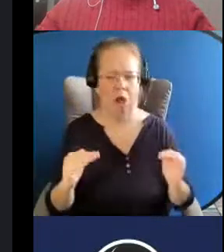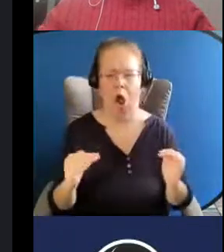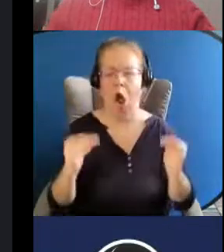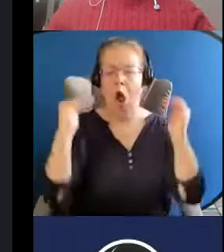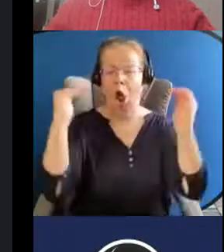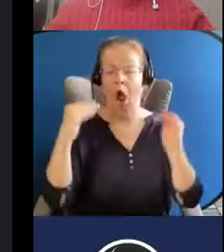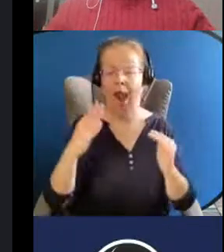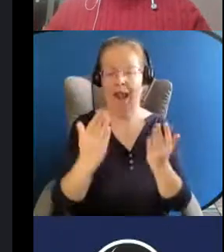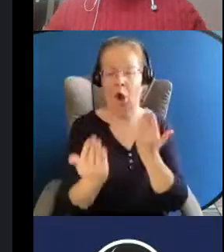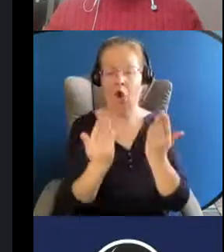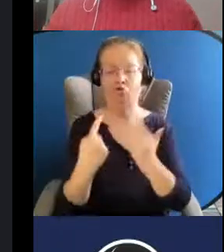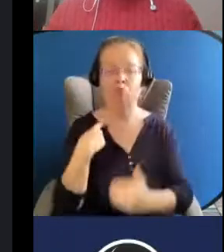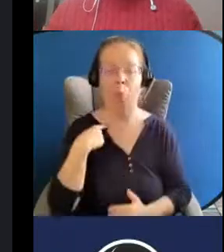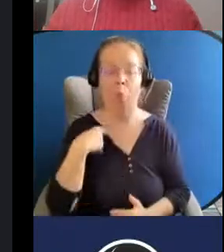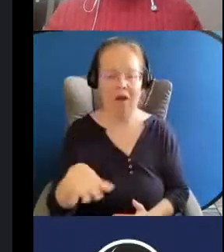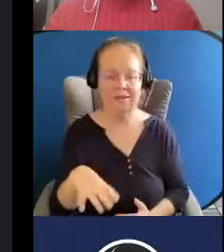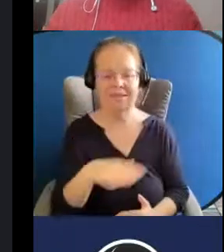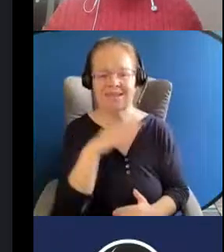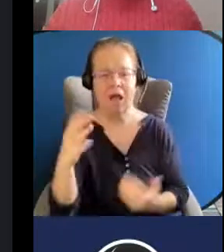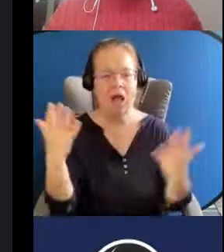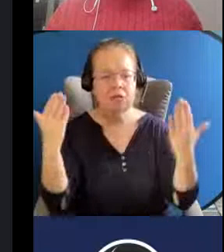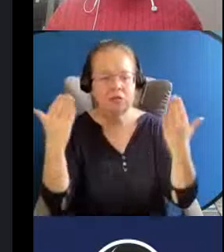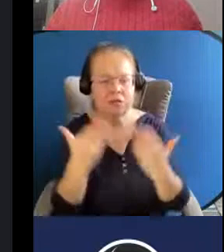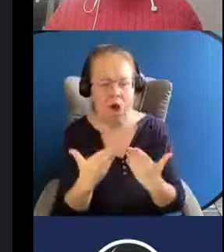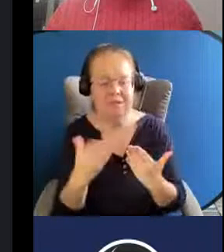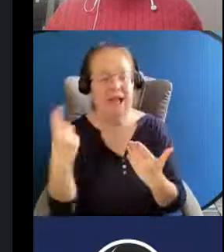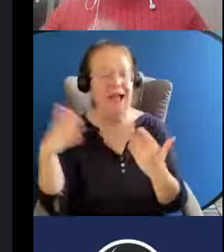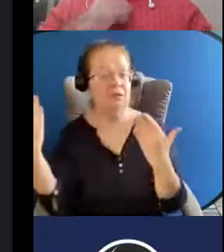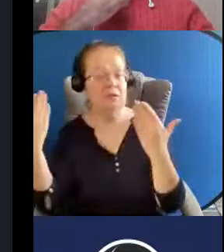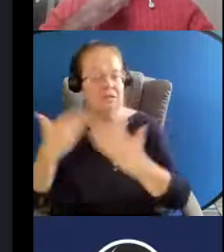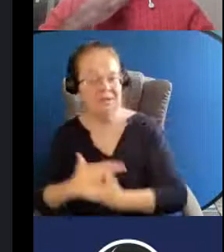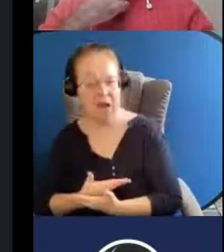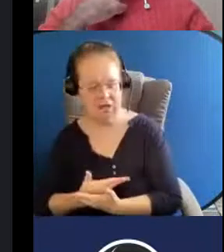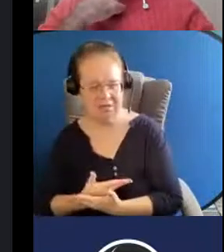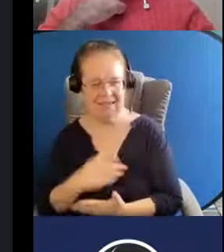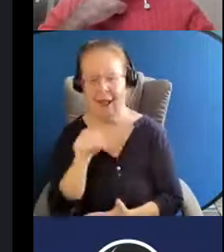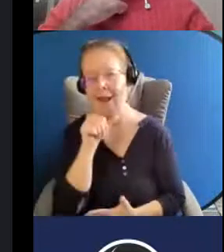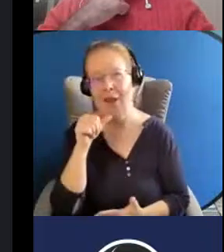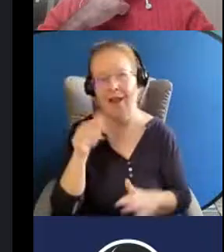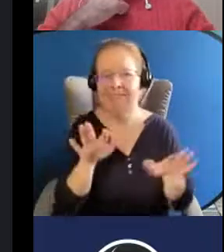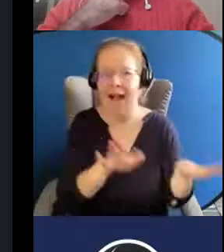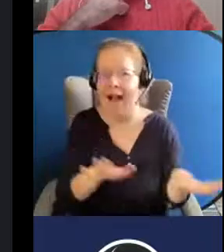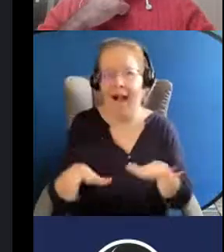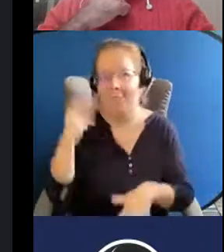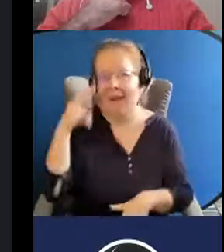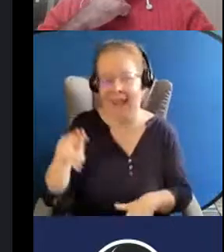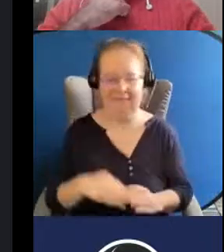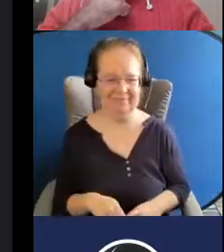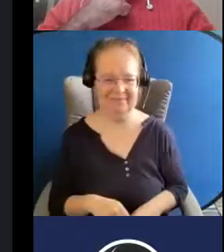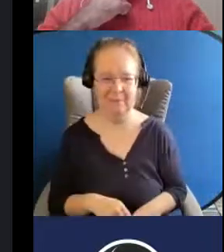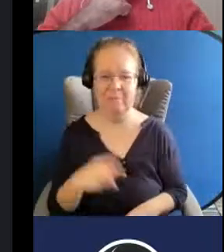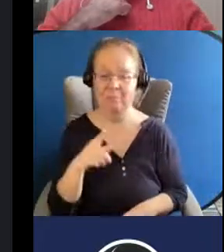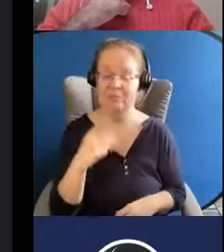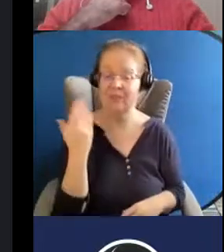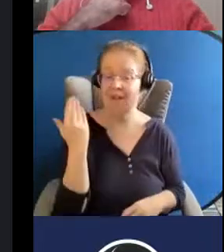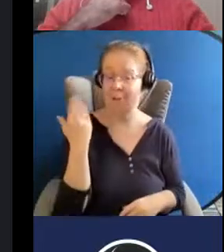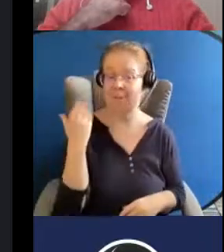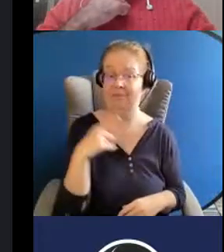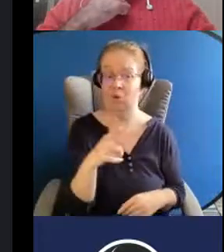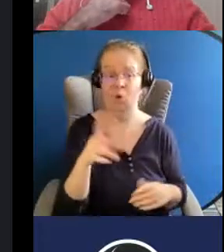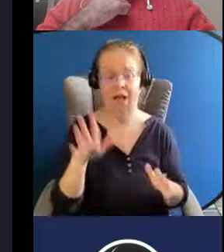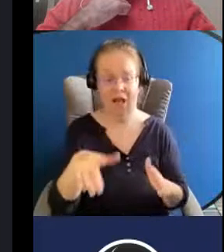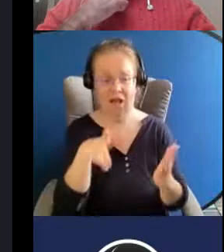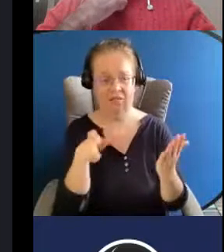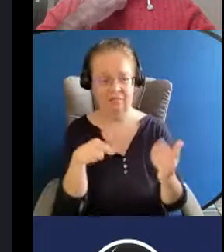white kind of. And we have dusk and night sky, even nice calming names. And so in here, it used to be that you would have to